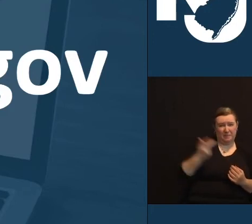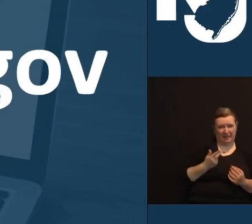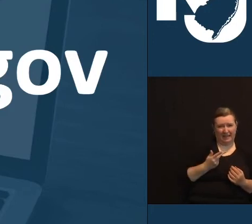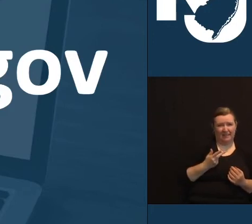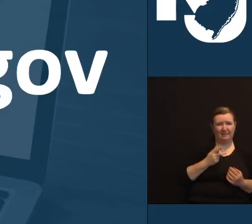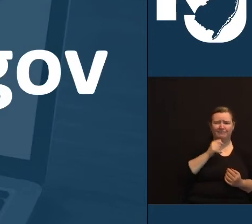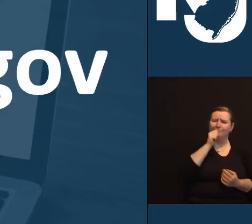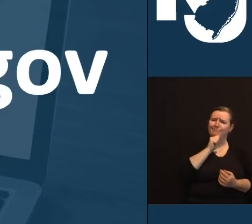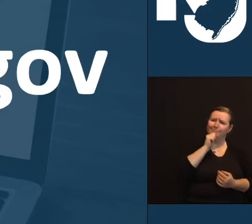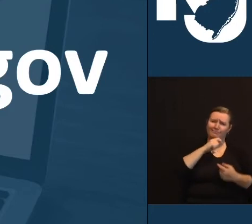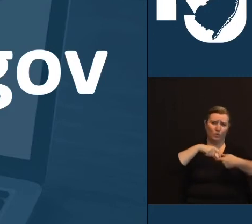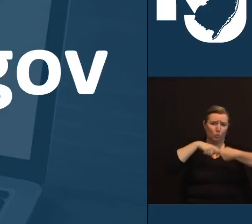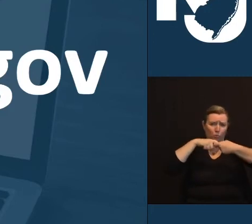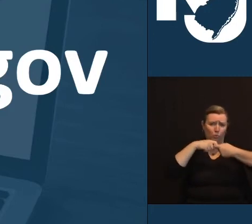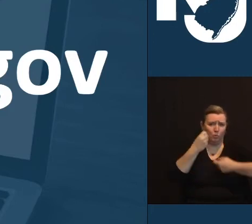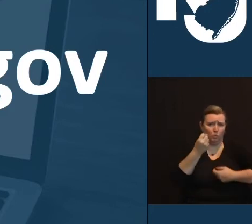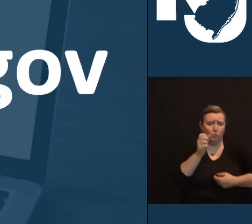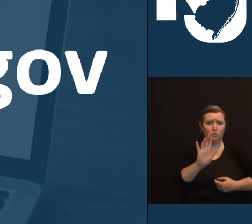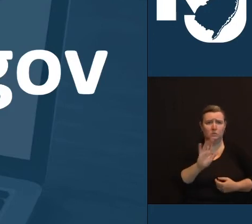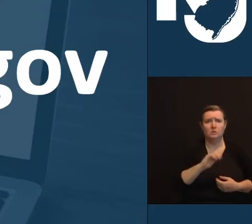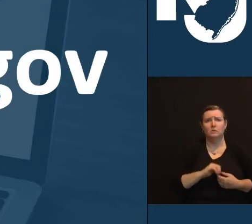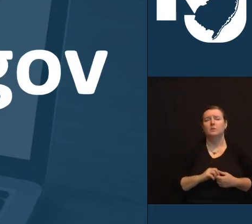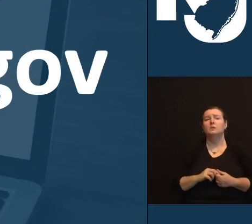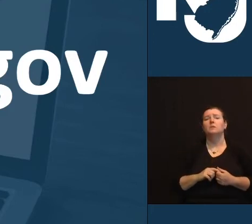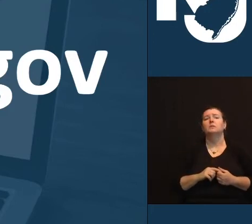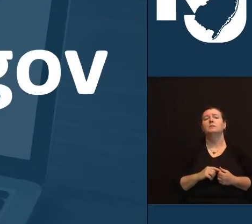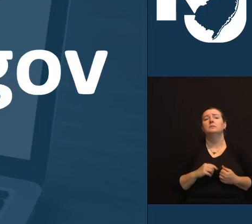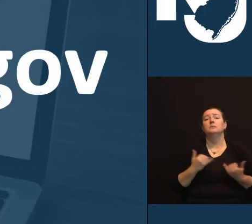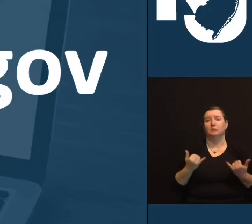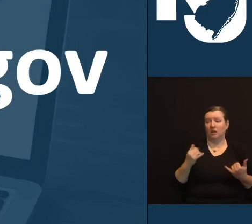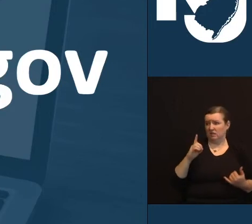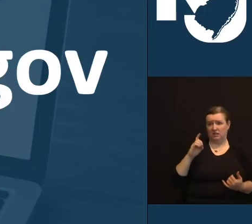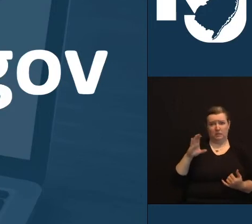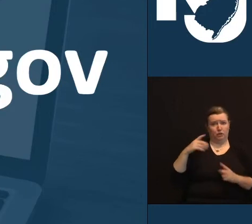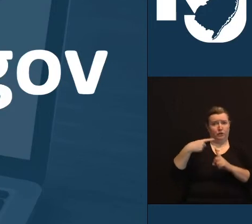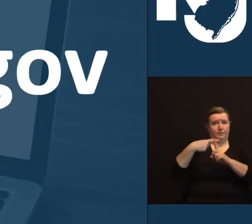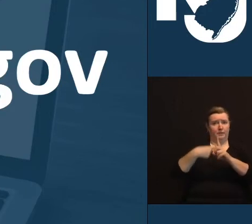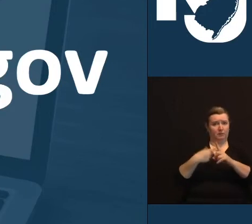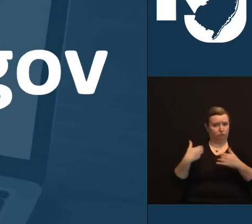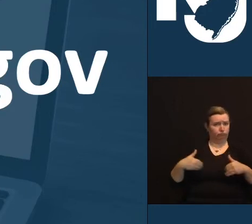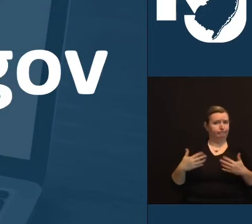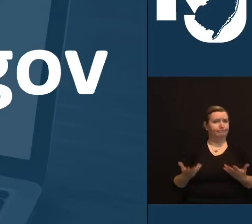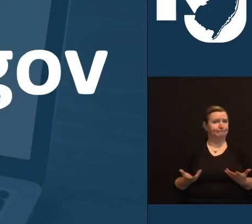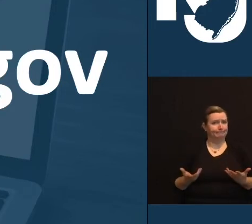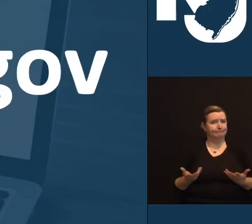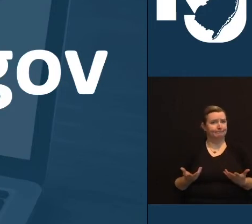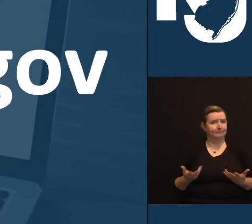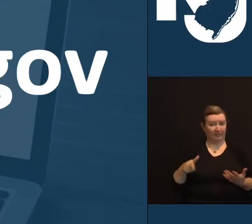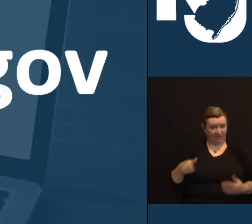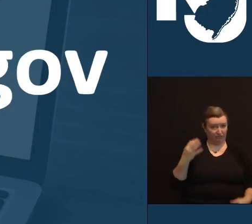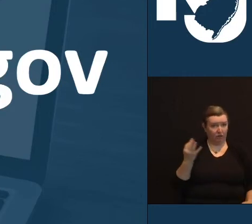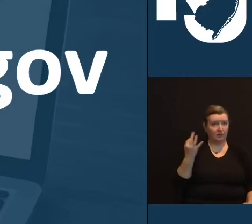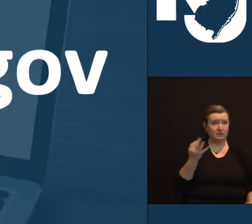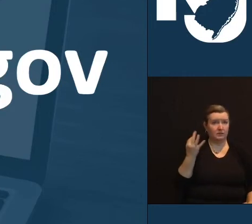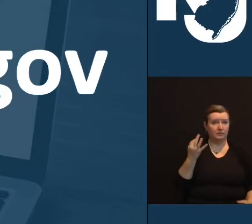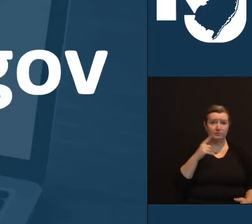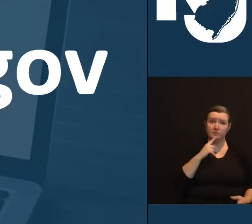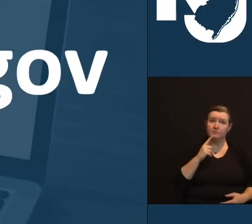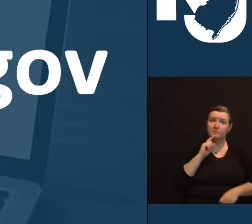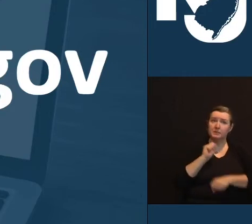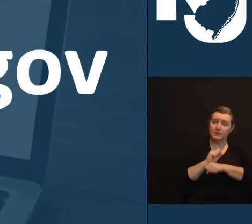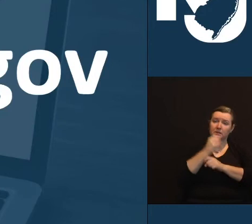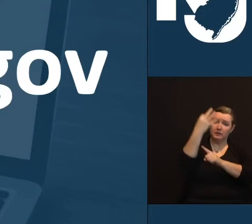as the calendar tells us, we're now in December. On Friday, we will reach 9 months since our first